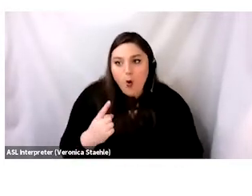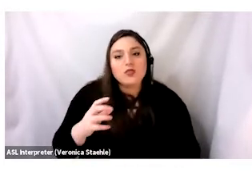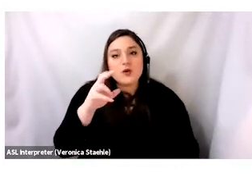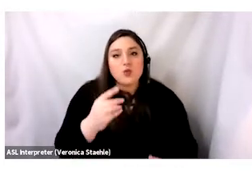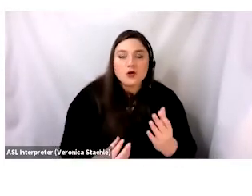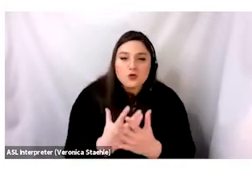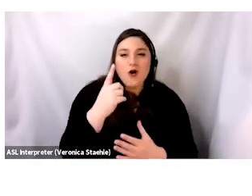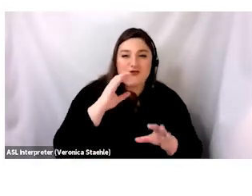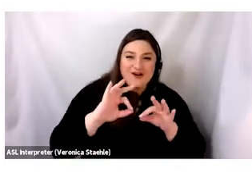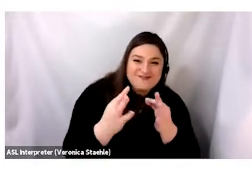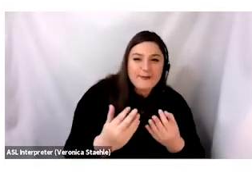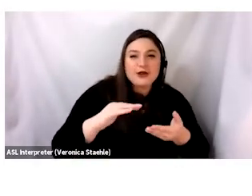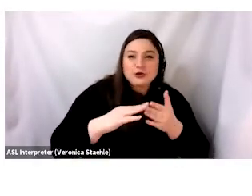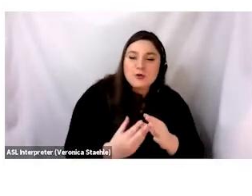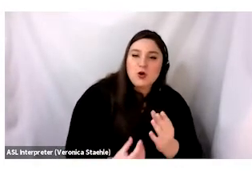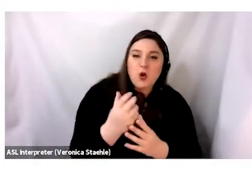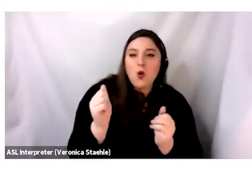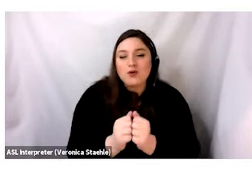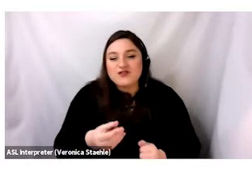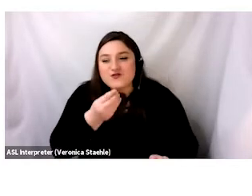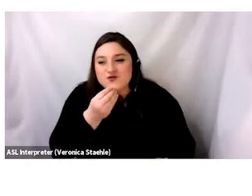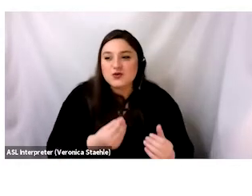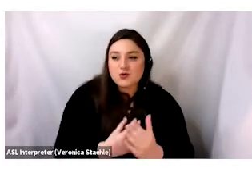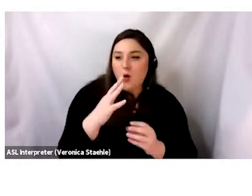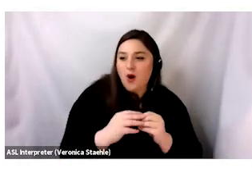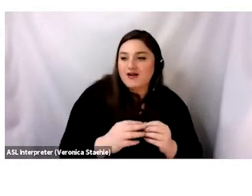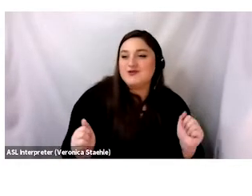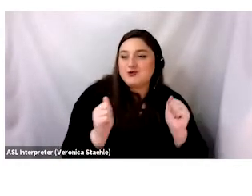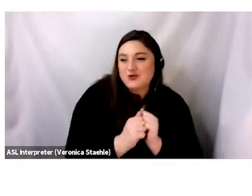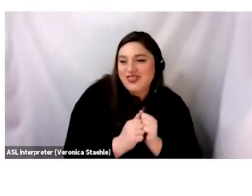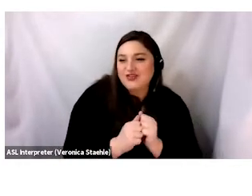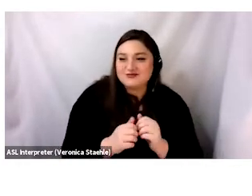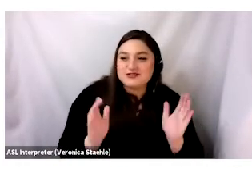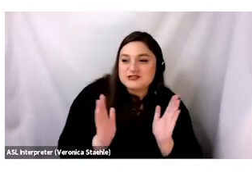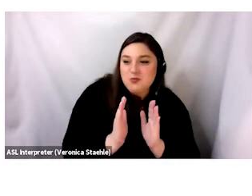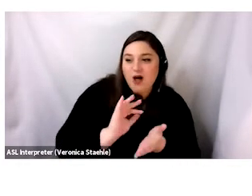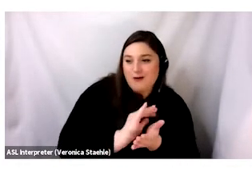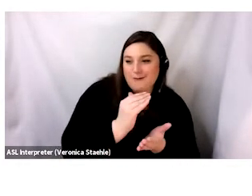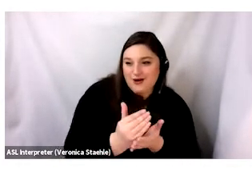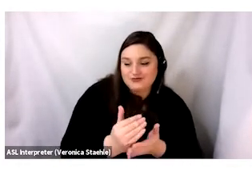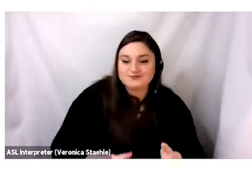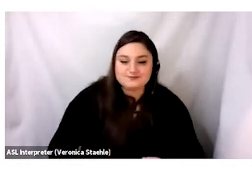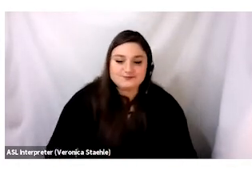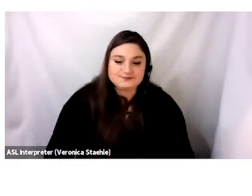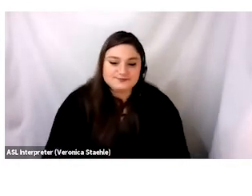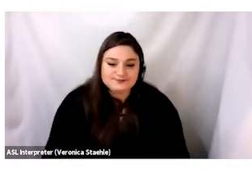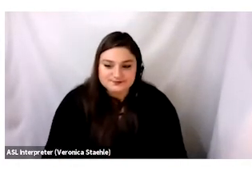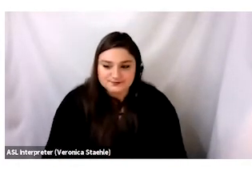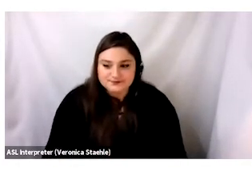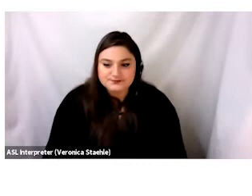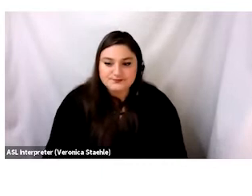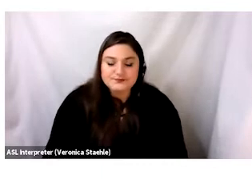use alongside other crops. And so the intergenerational 1,000 years long history of